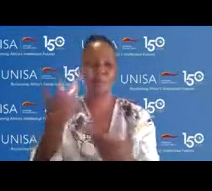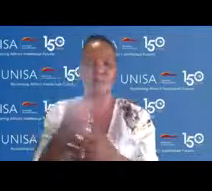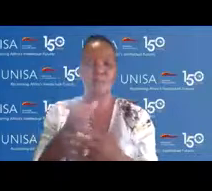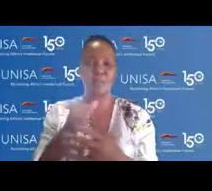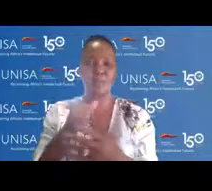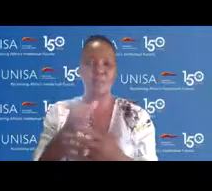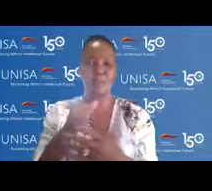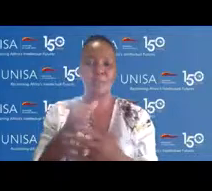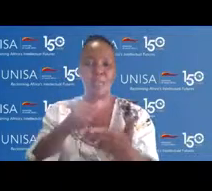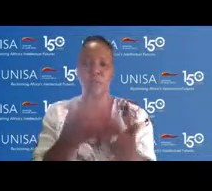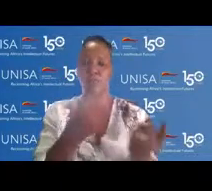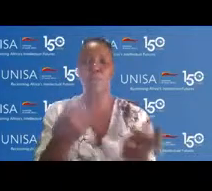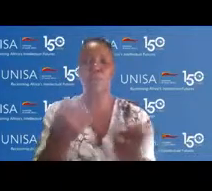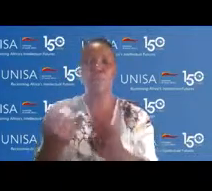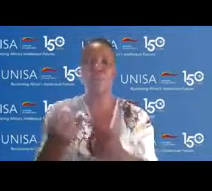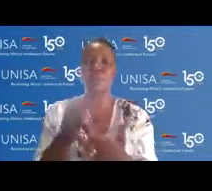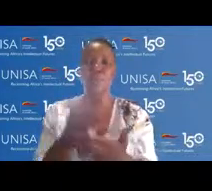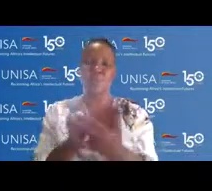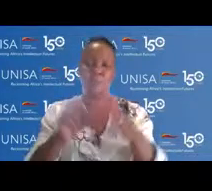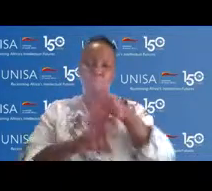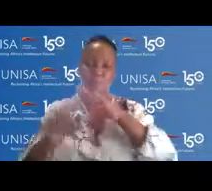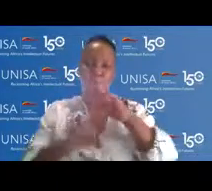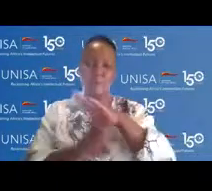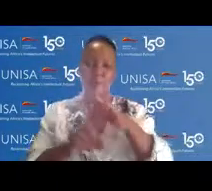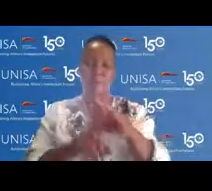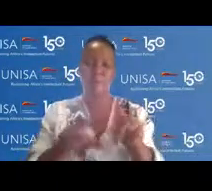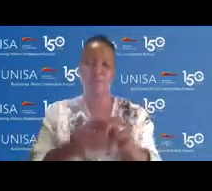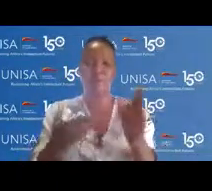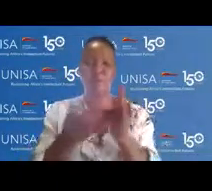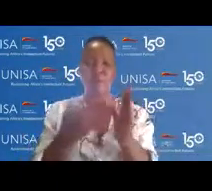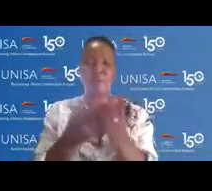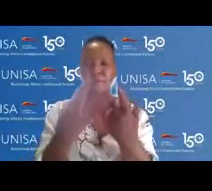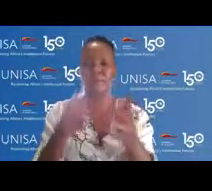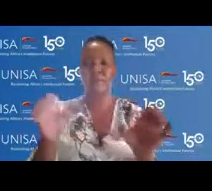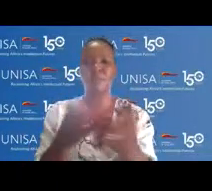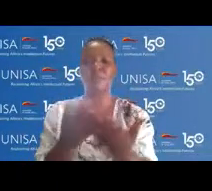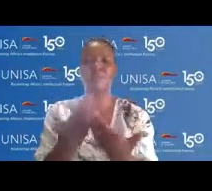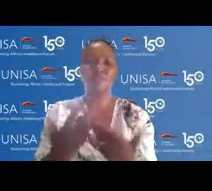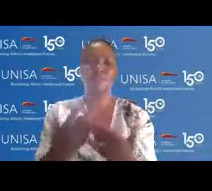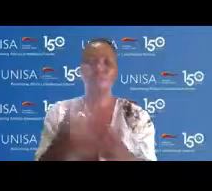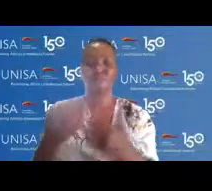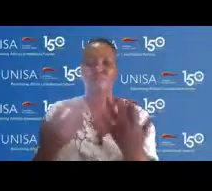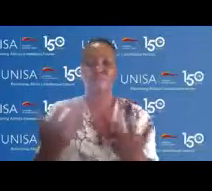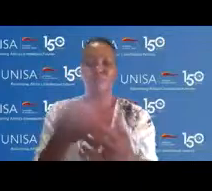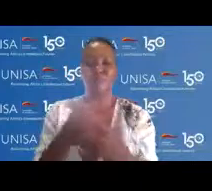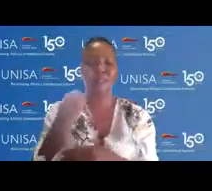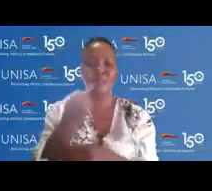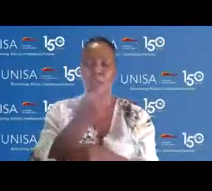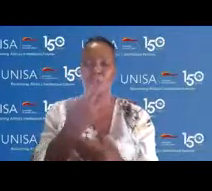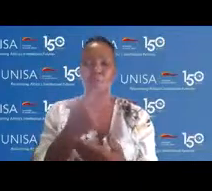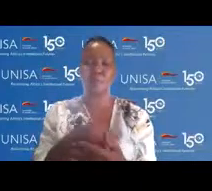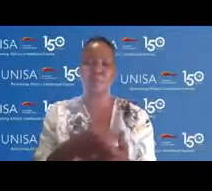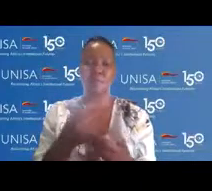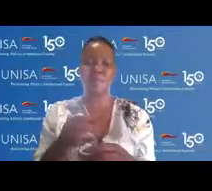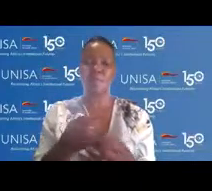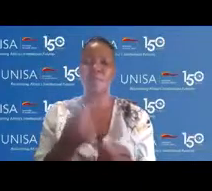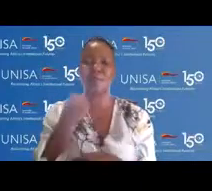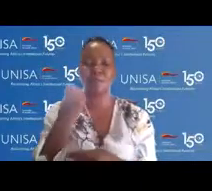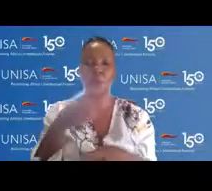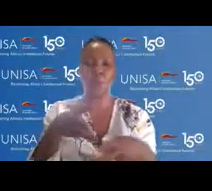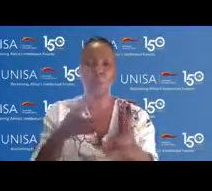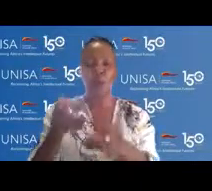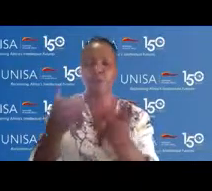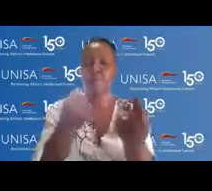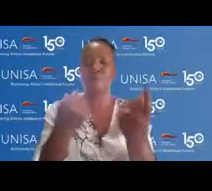this type of scanning as well. Hopefully they're free, but there we go. So that's quite a nice, simple way to do it on an Android